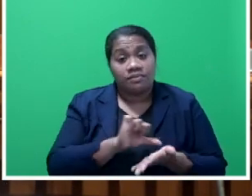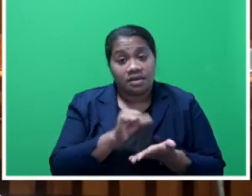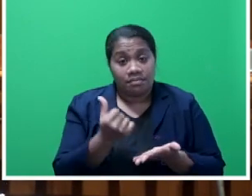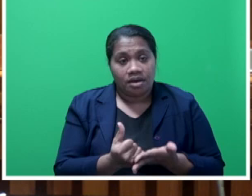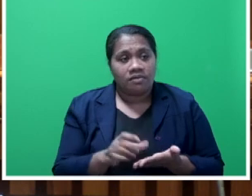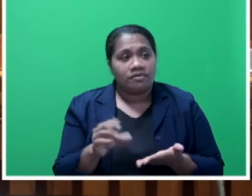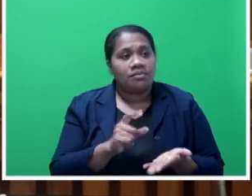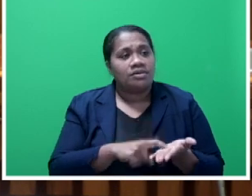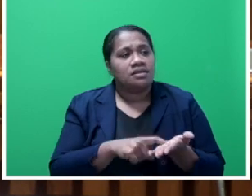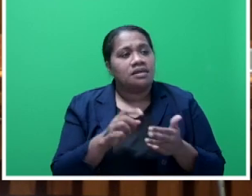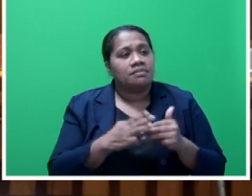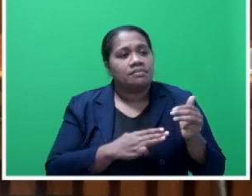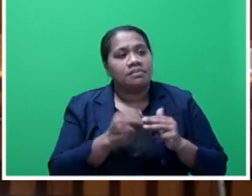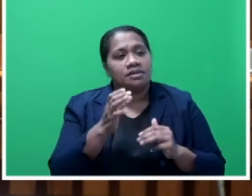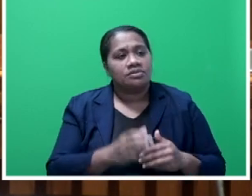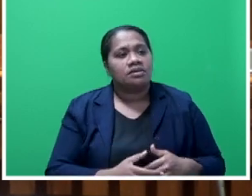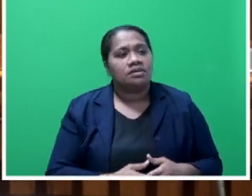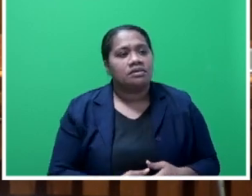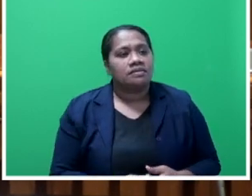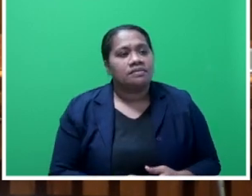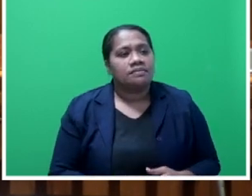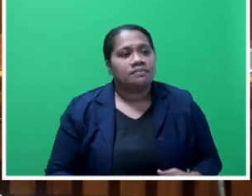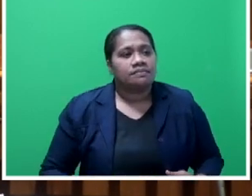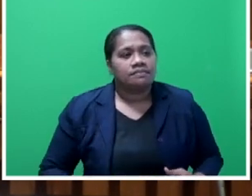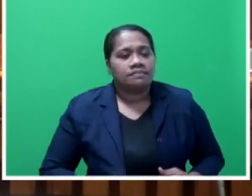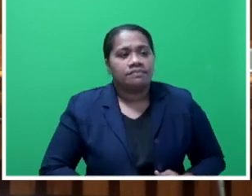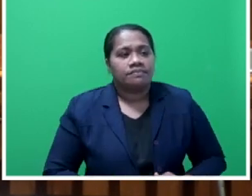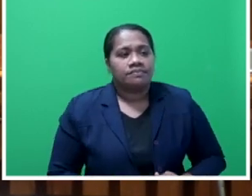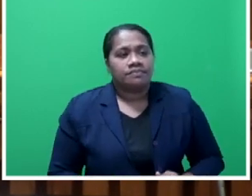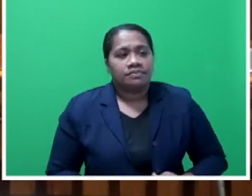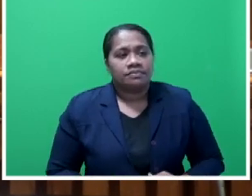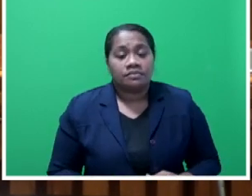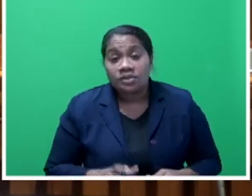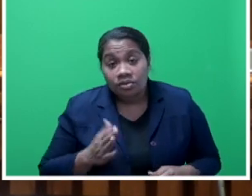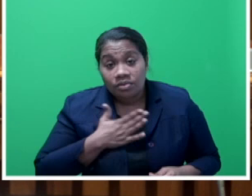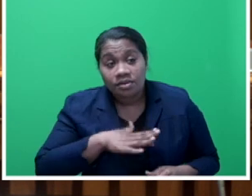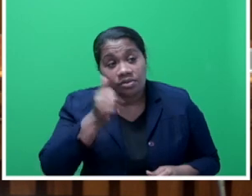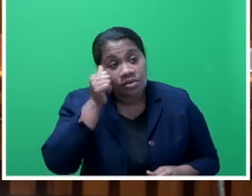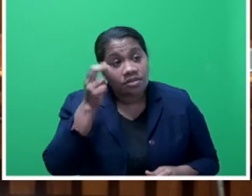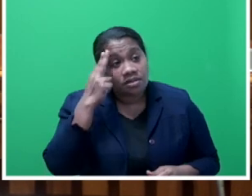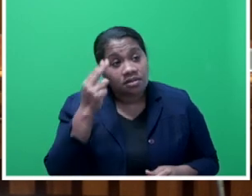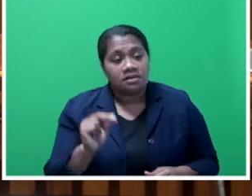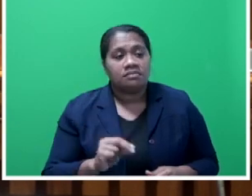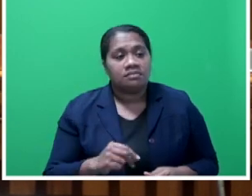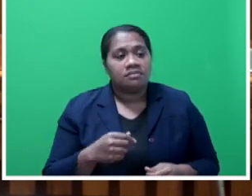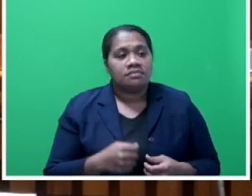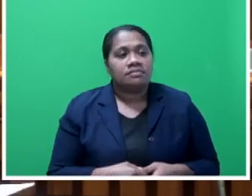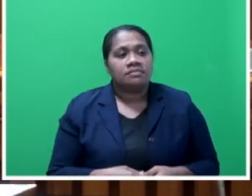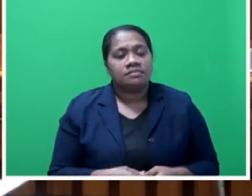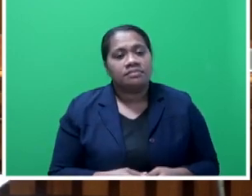manager, Naimea Dawai, if you want to know his name, Honorable Nawaikula, so you know I'm not pulling out figures from